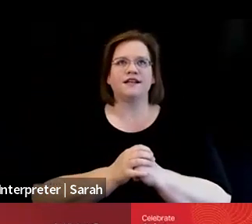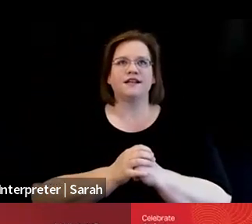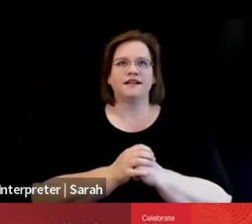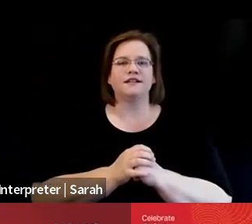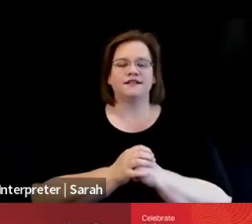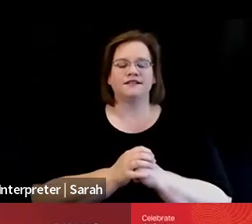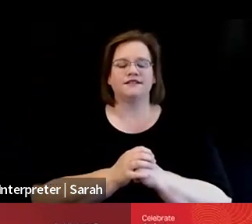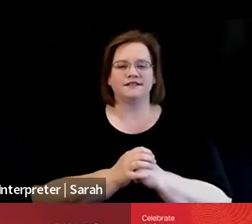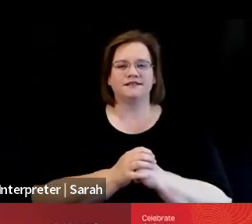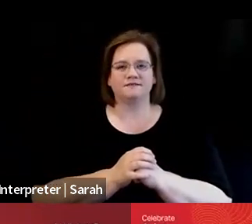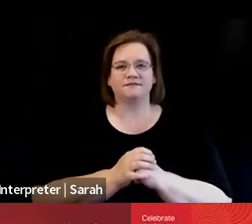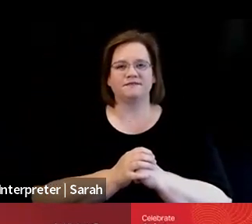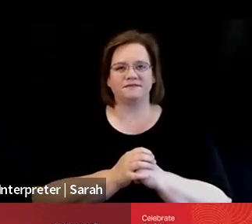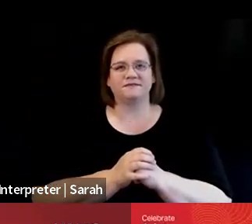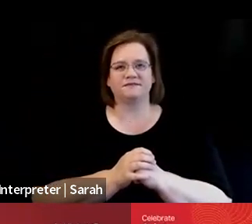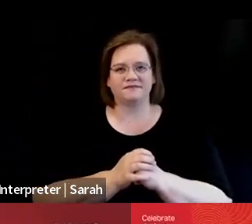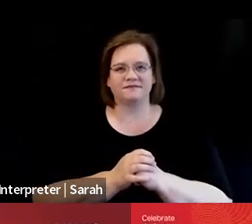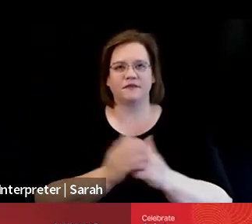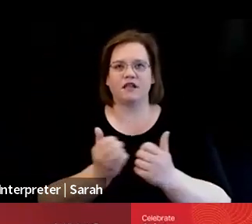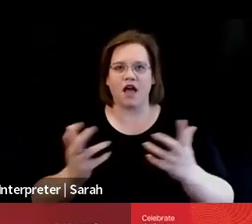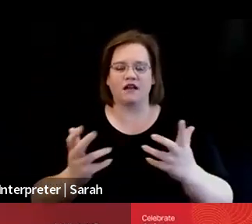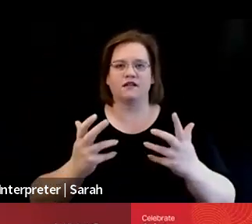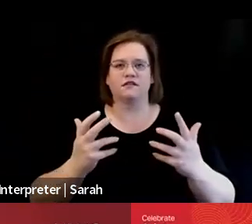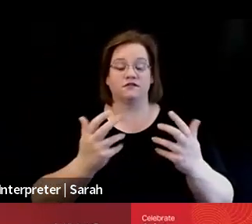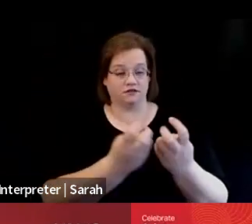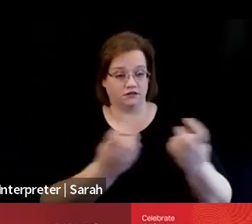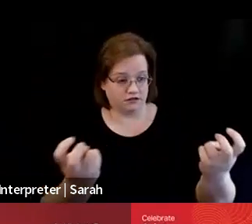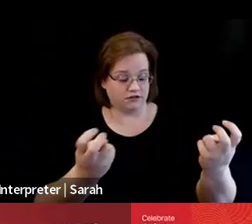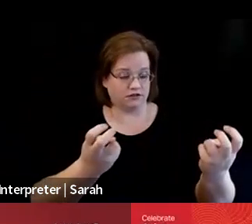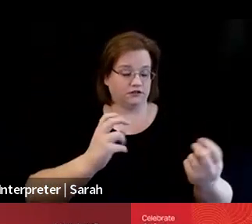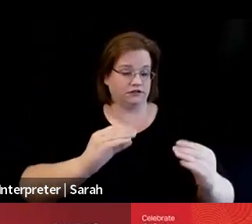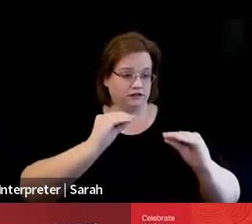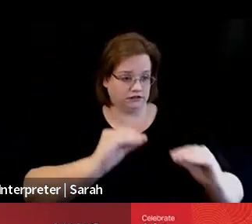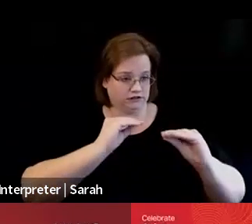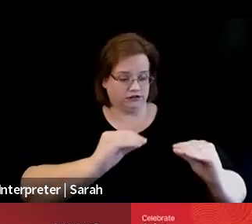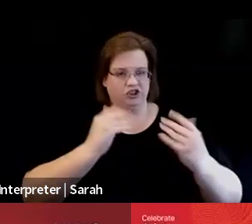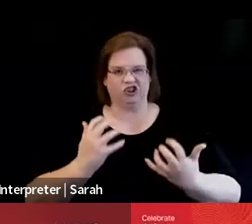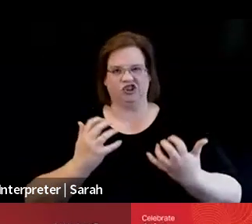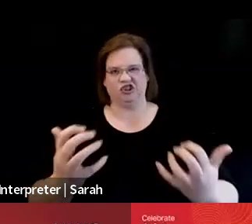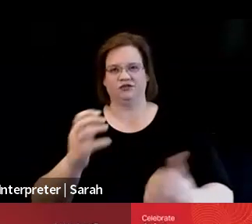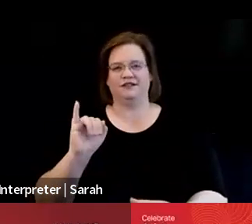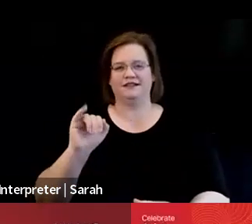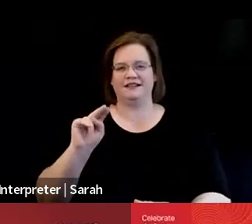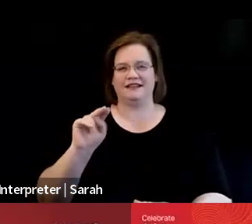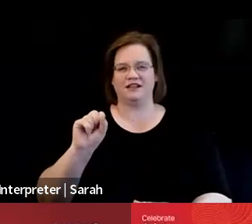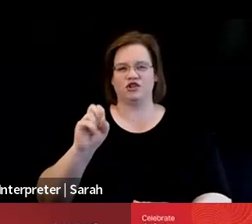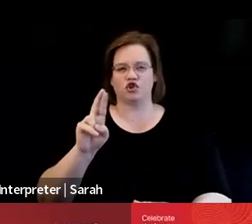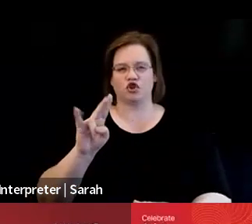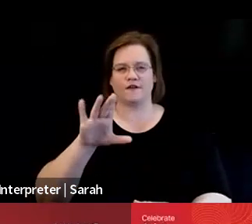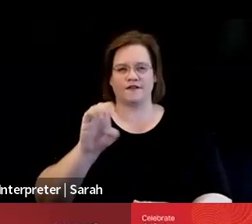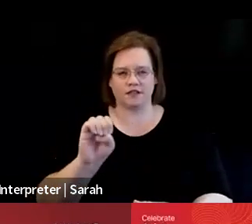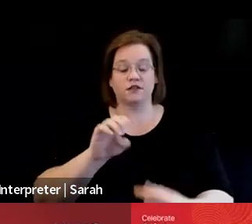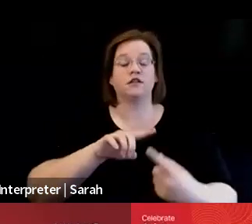I have done, a fair amount of in-services. So I do sometimes a lot of one-on-one education, and in working with other departments, where we work with the